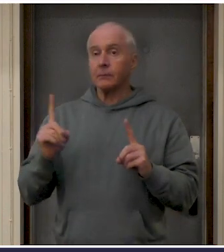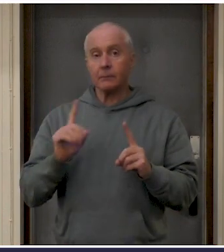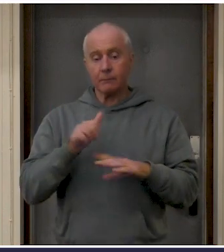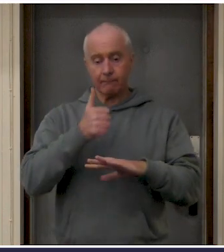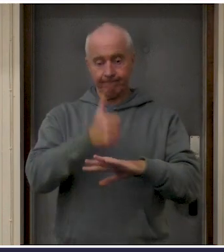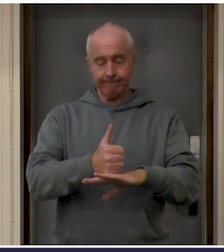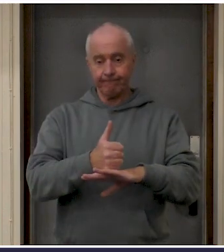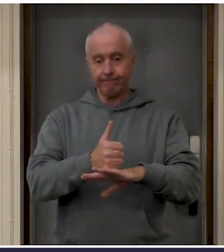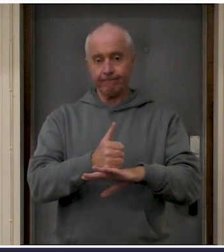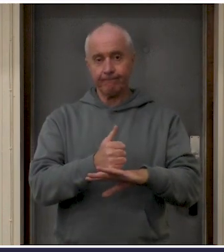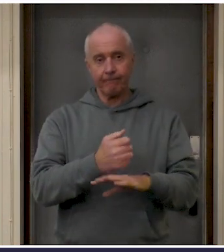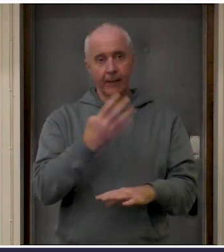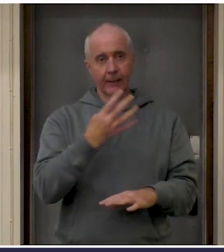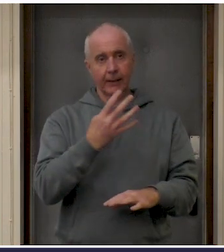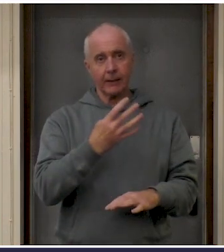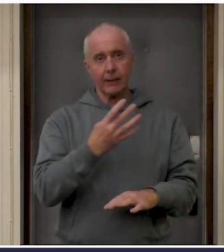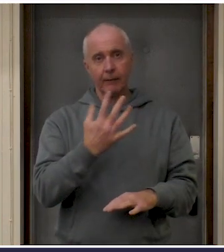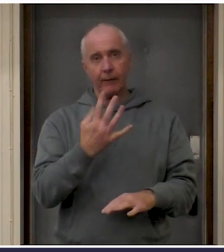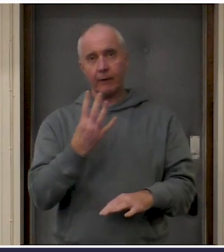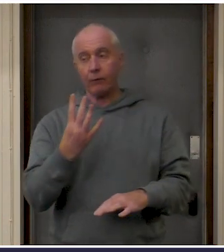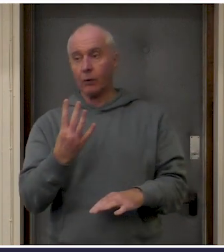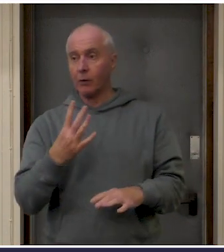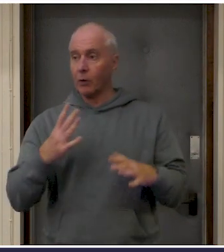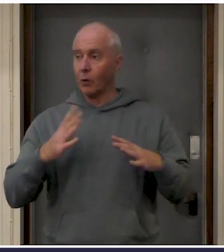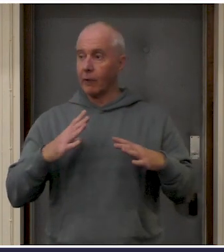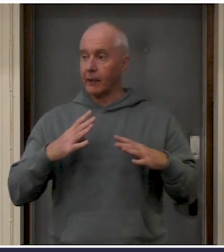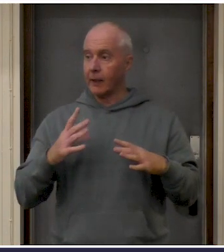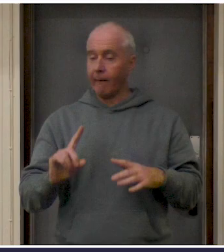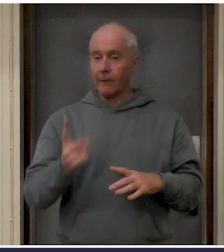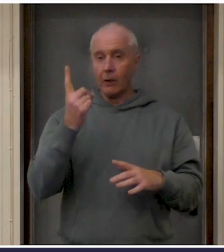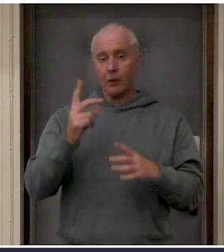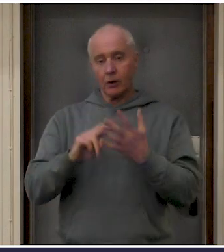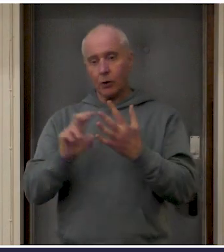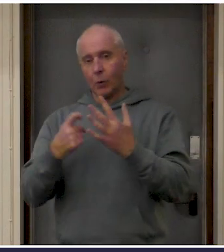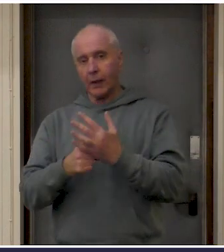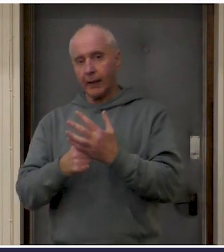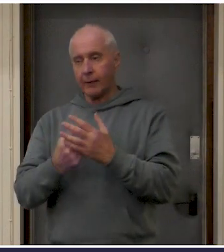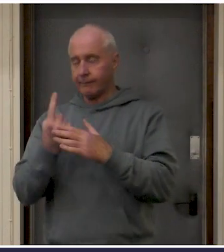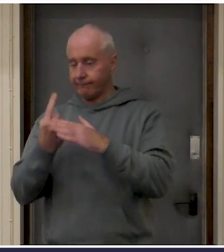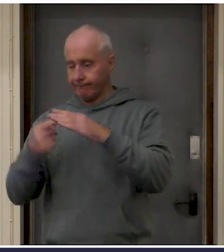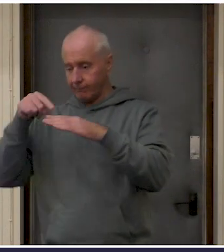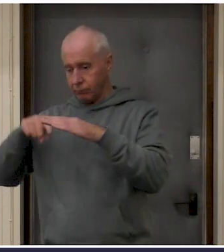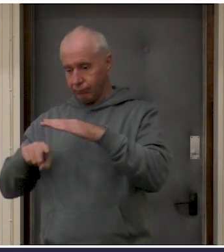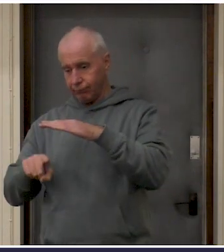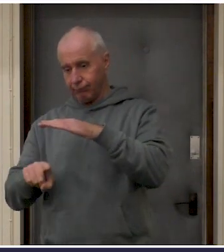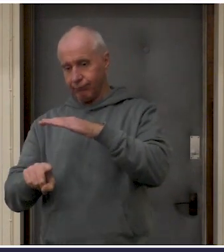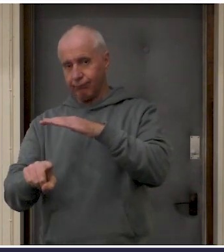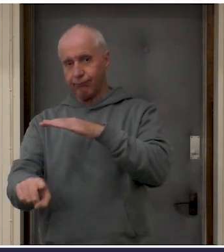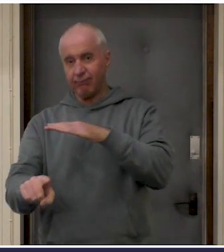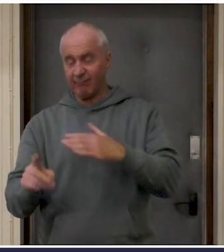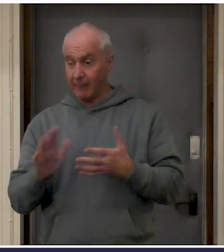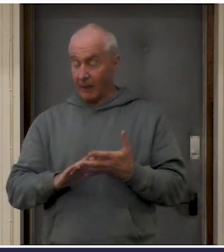so here, 1954, we already had the first nuclear-powered submarine. So immediately it's behind.